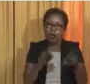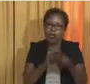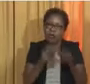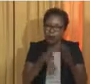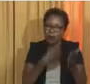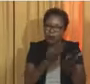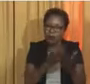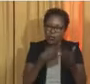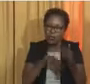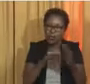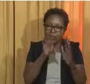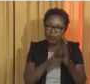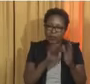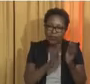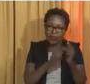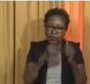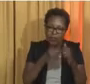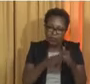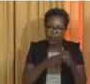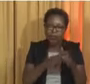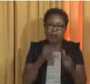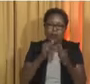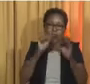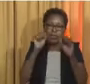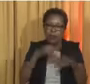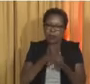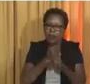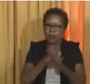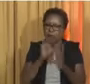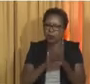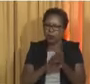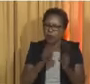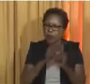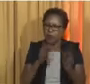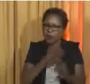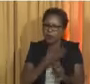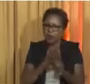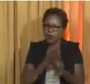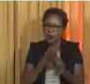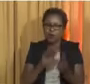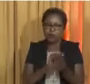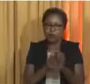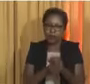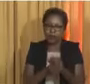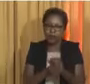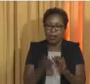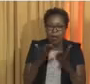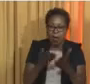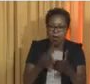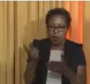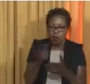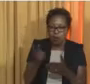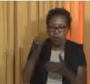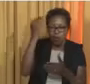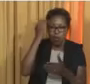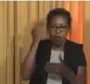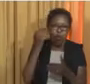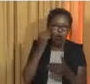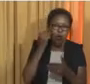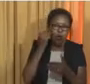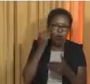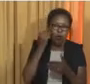that would make the Constitution more difficult to amend. The two courts, therefore, did not go into a